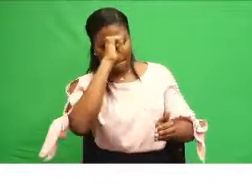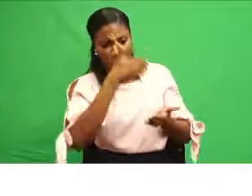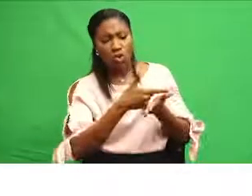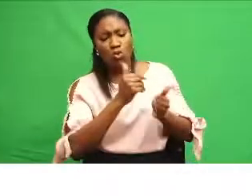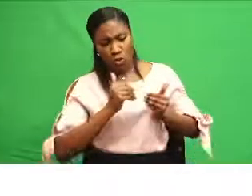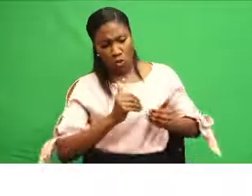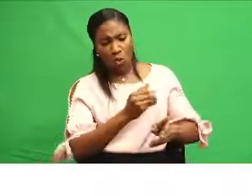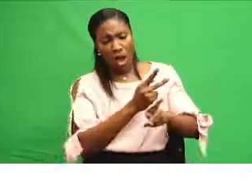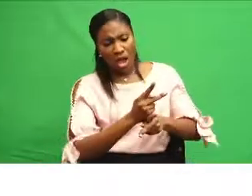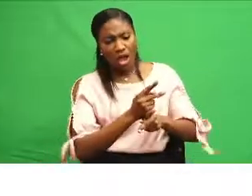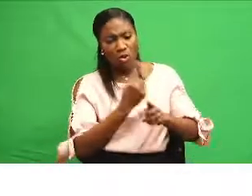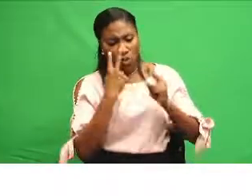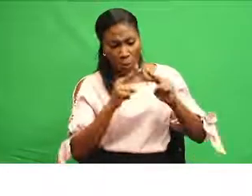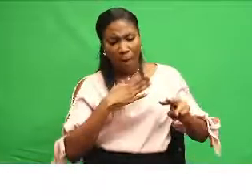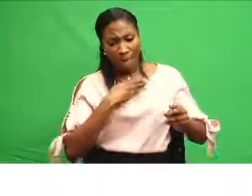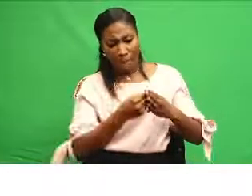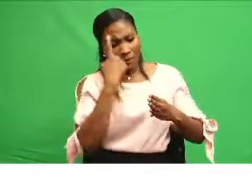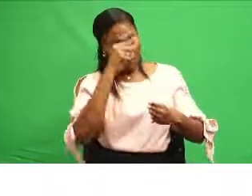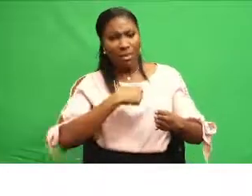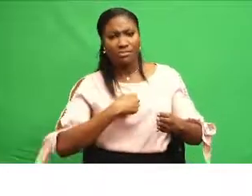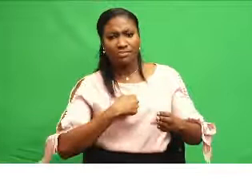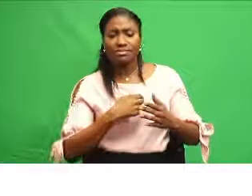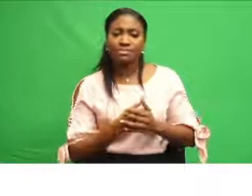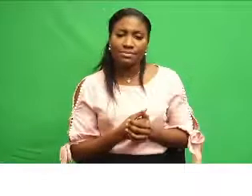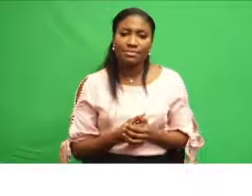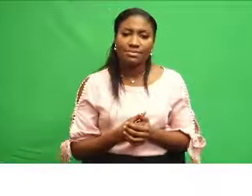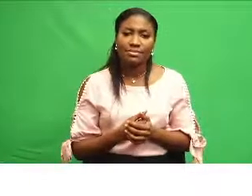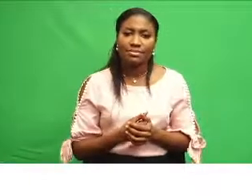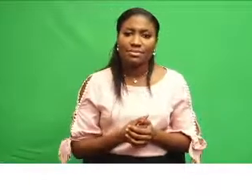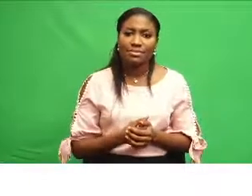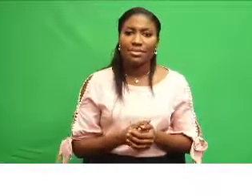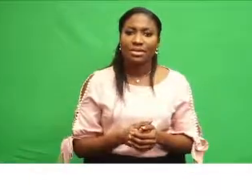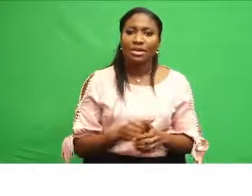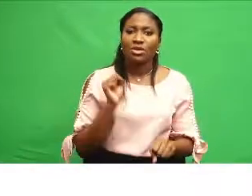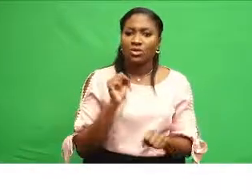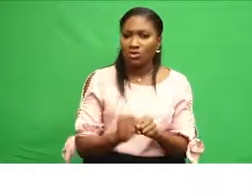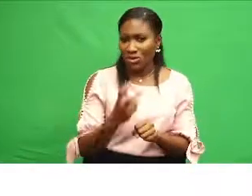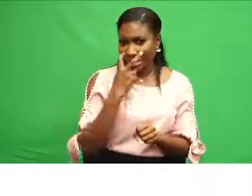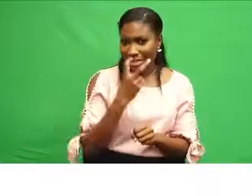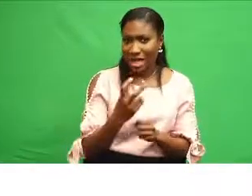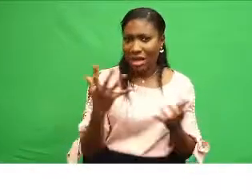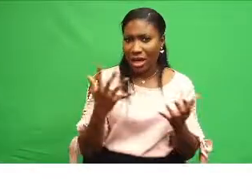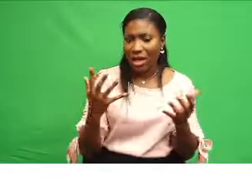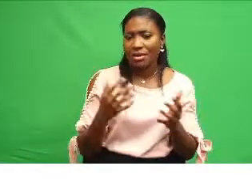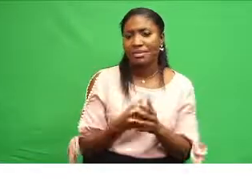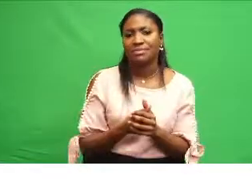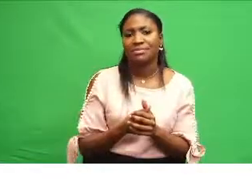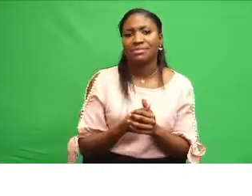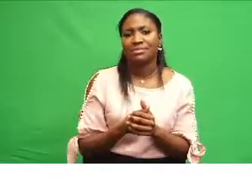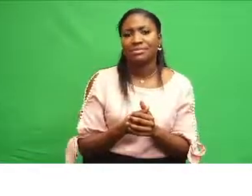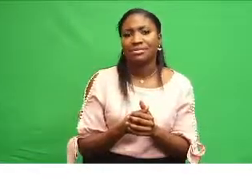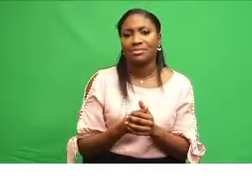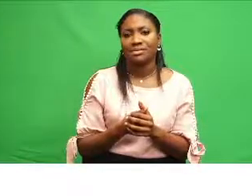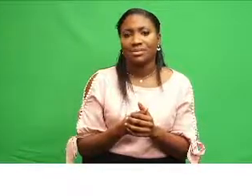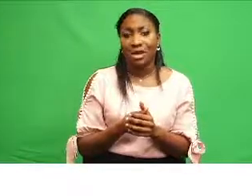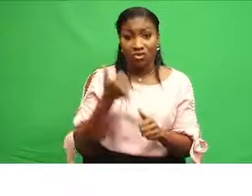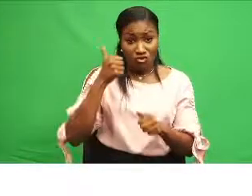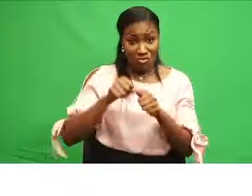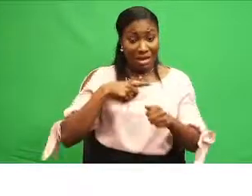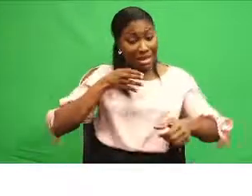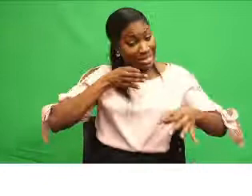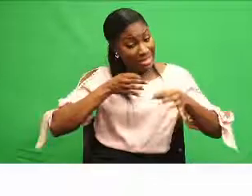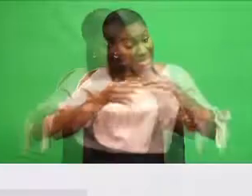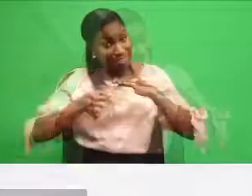special friends, you know, coming by. And he really was also generous. And it just goes to show that despite what I just said earlier about examples of